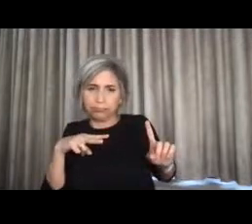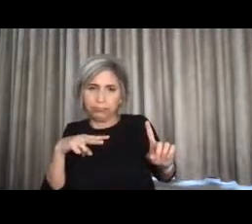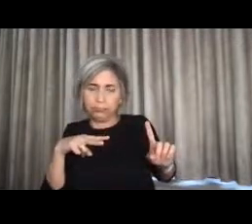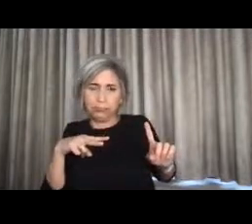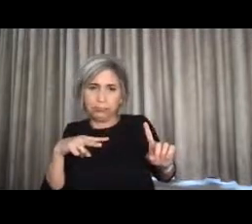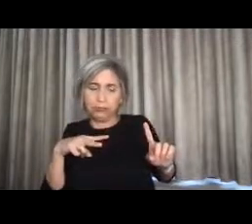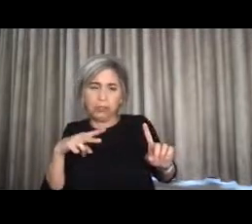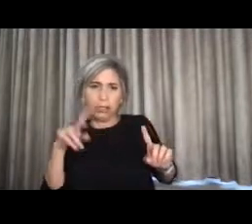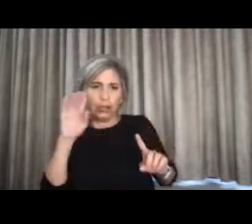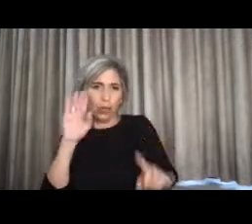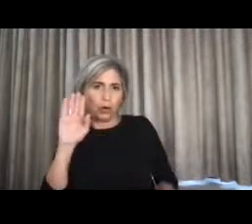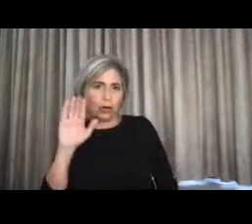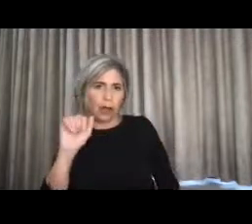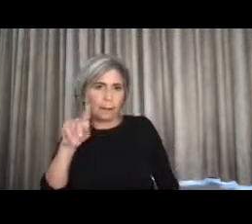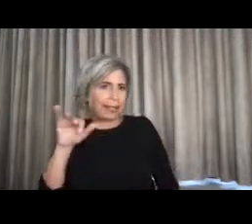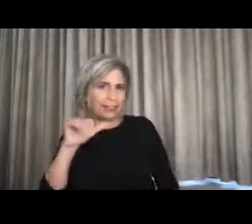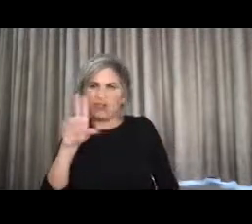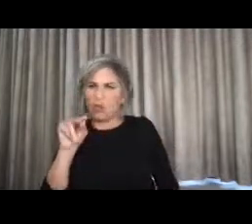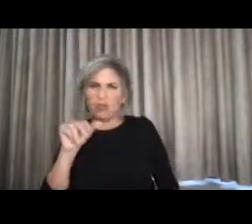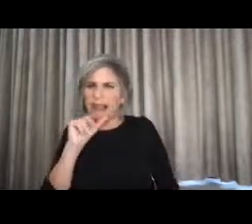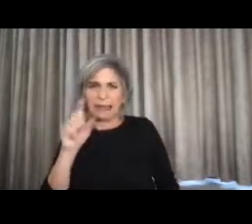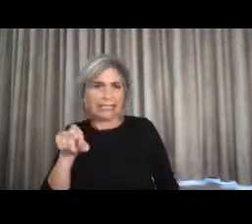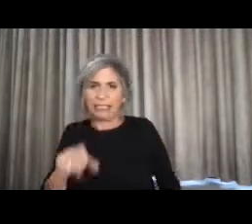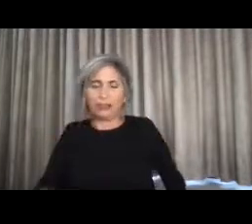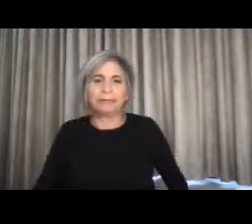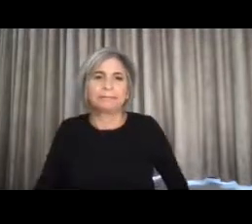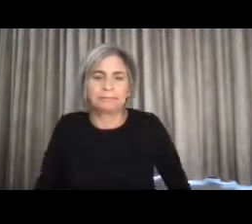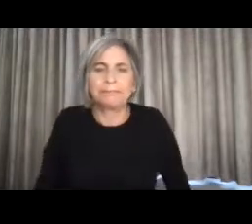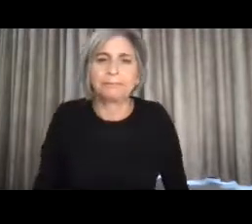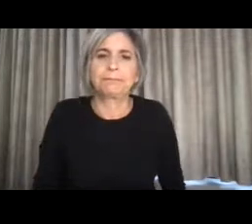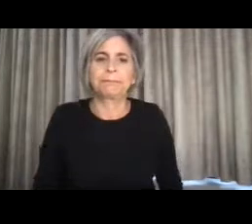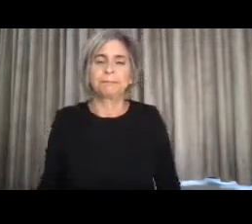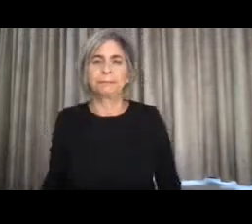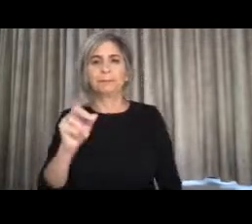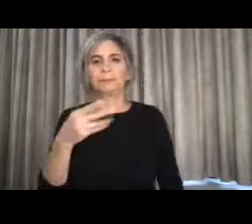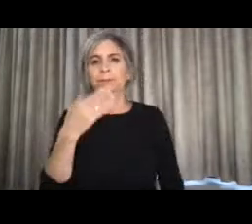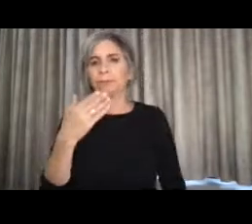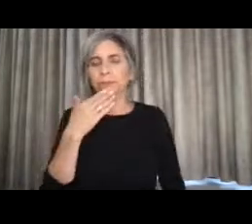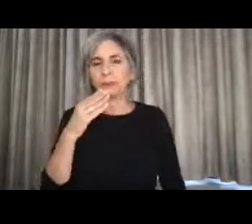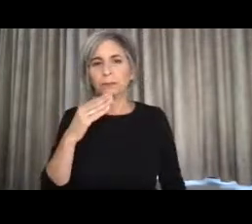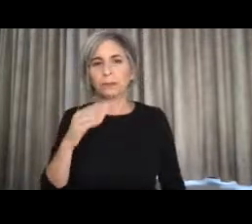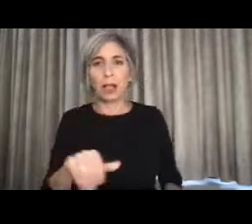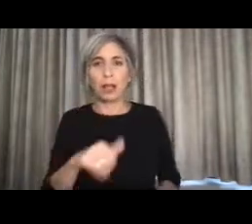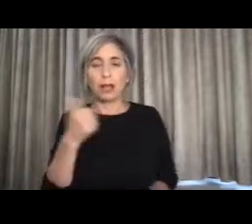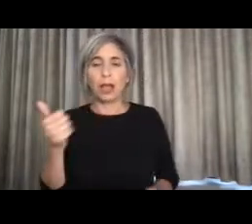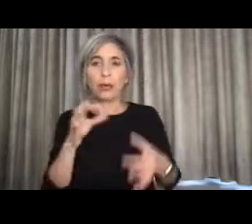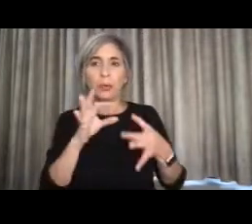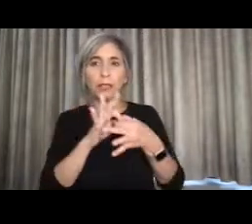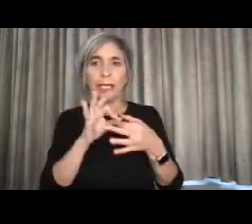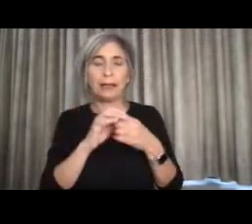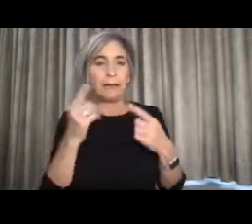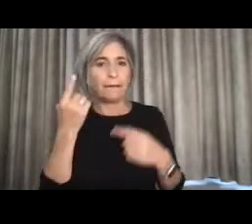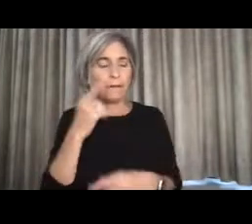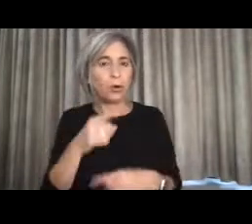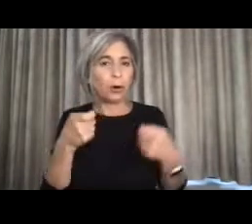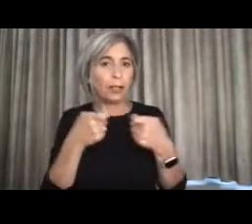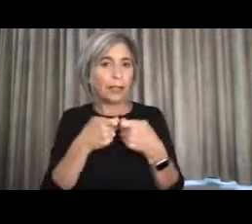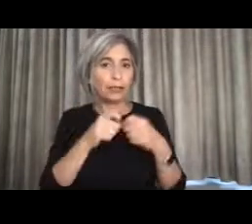that type of situation. Okay, thank you. And then another one related to electrical